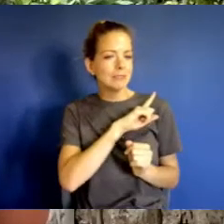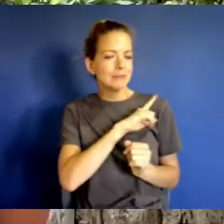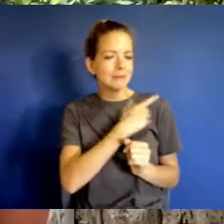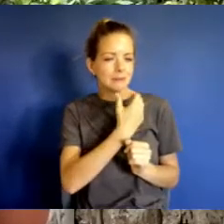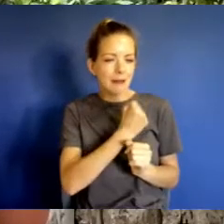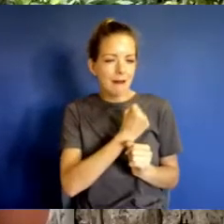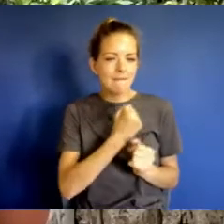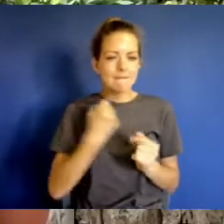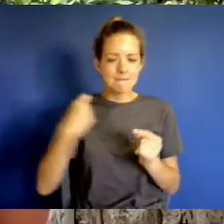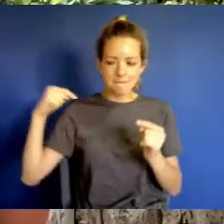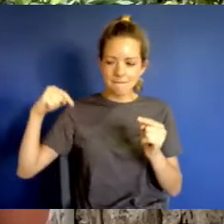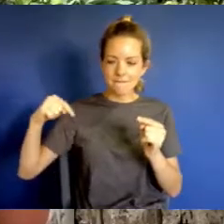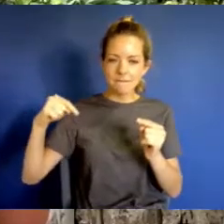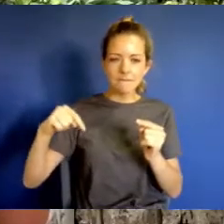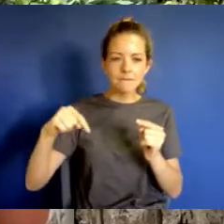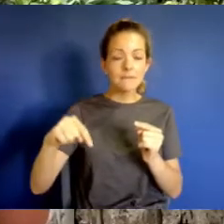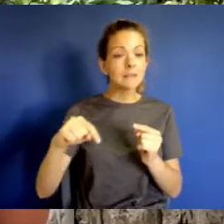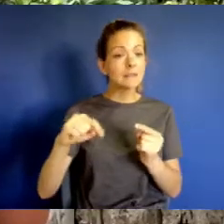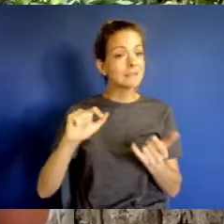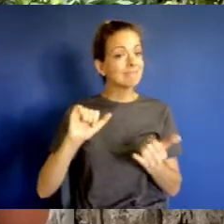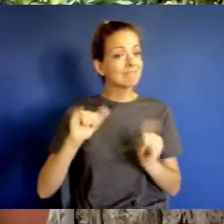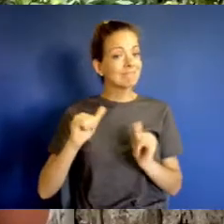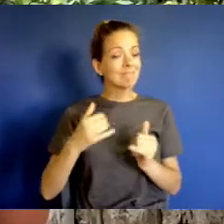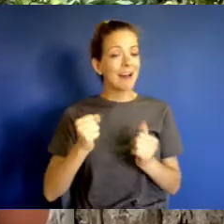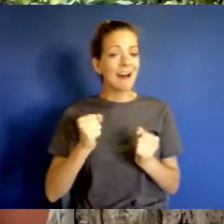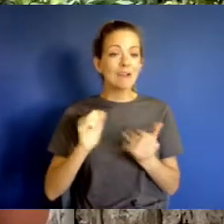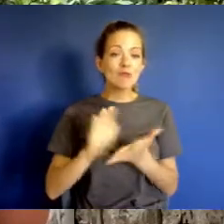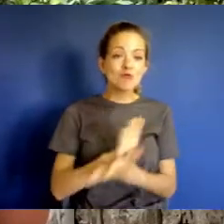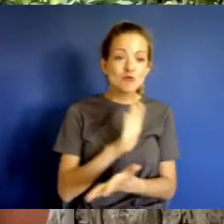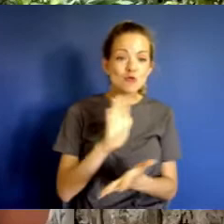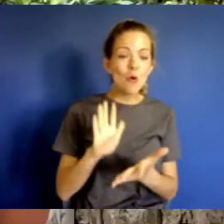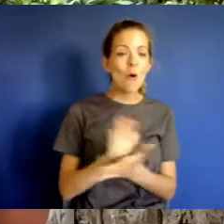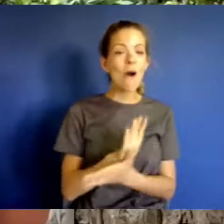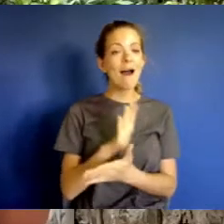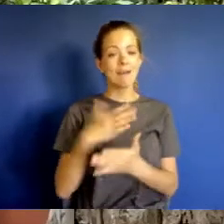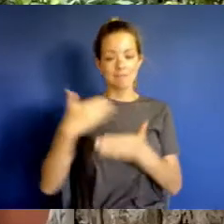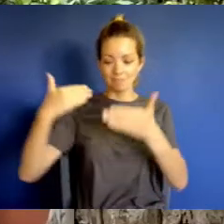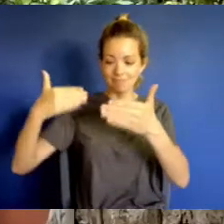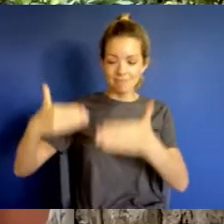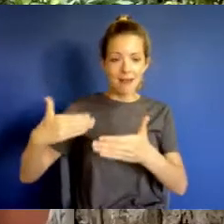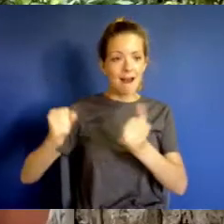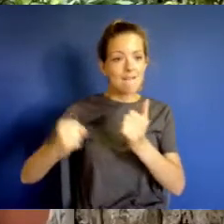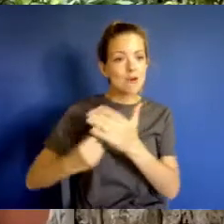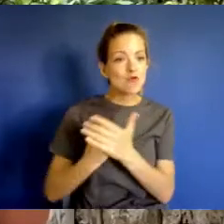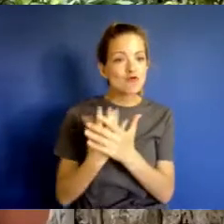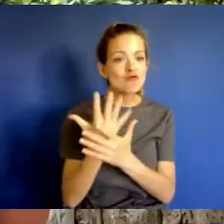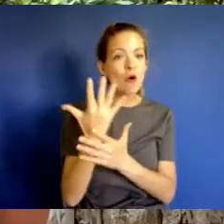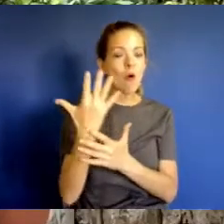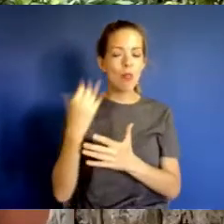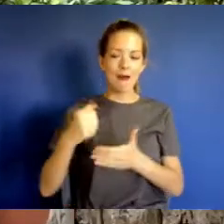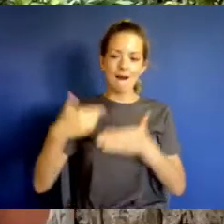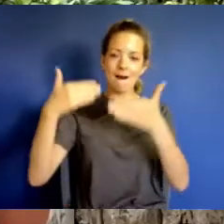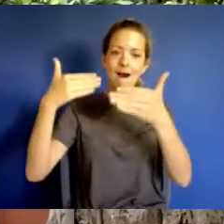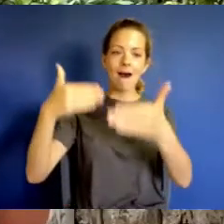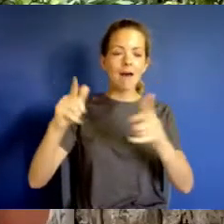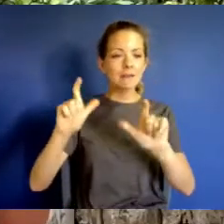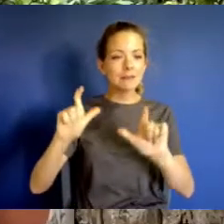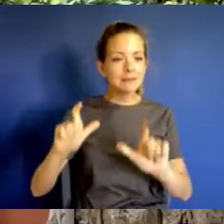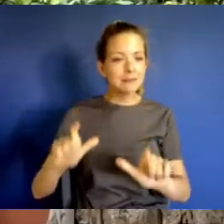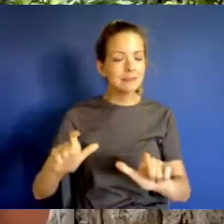So you have those that bring joy, those that bring growth, those that bring stillness, those that bring